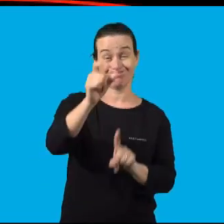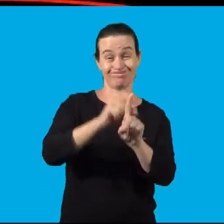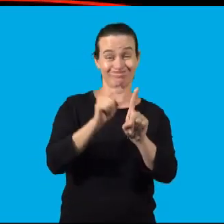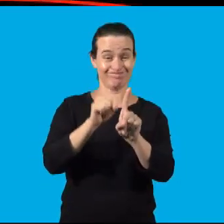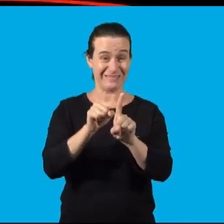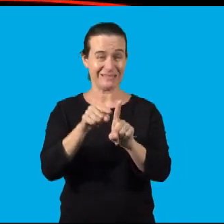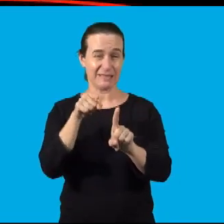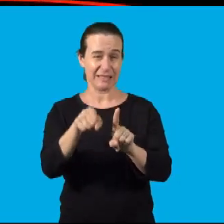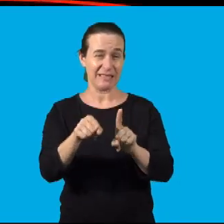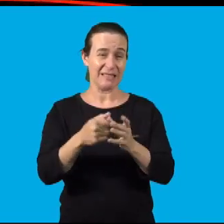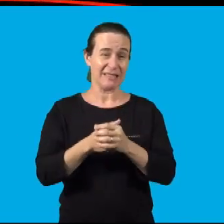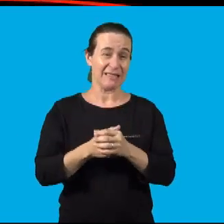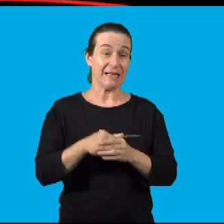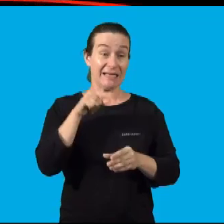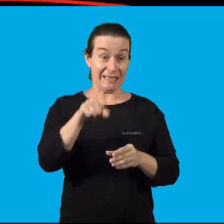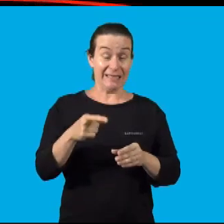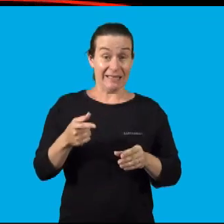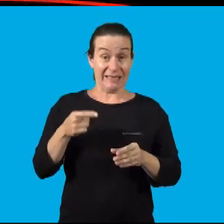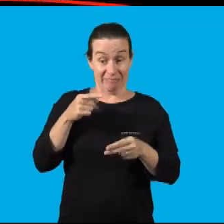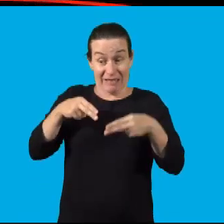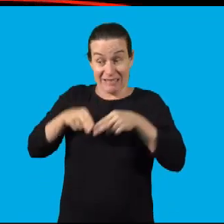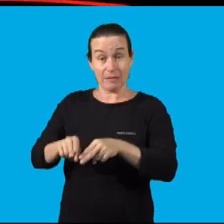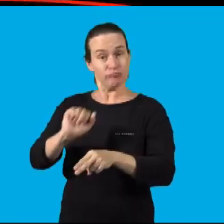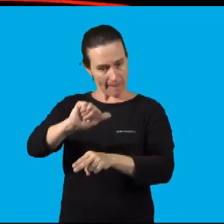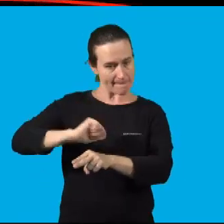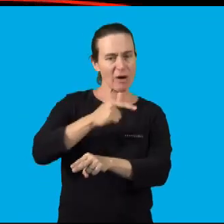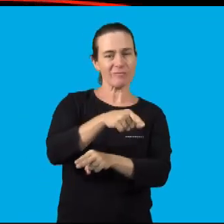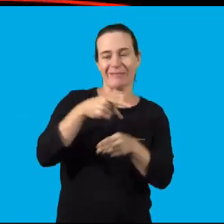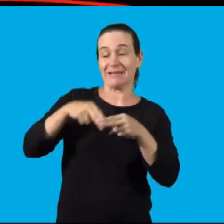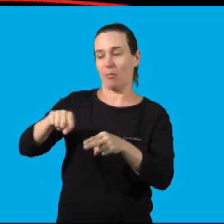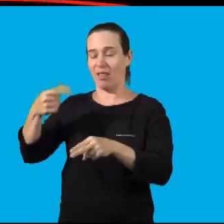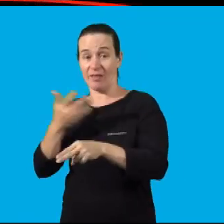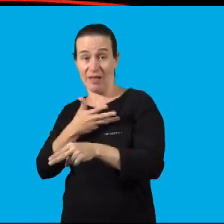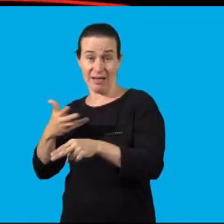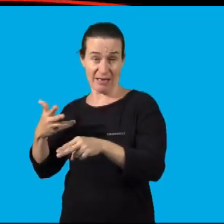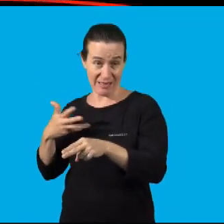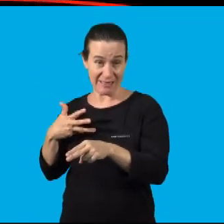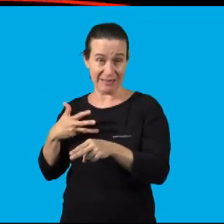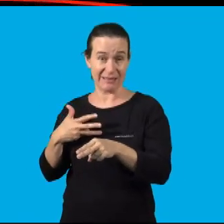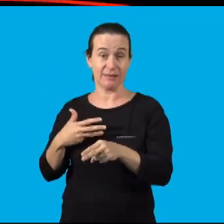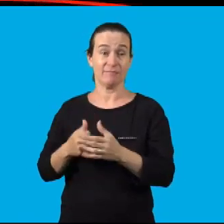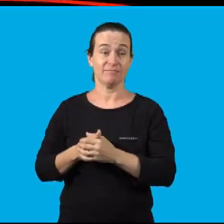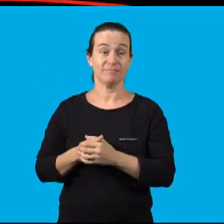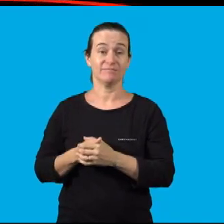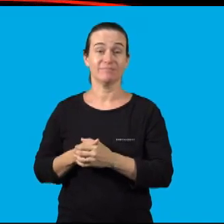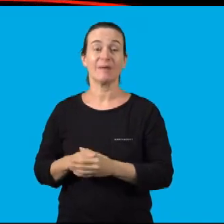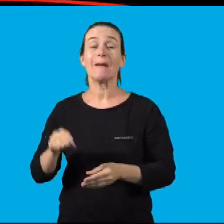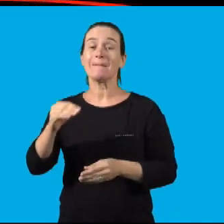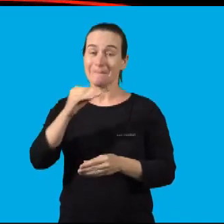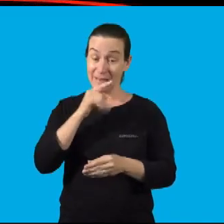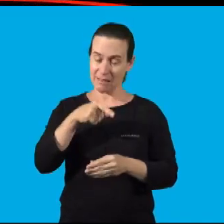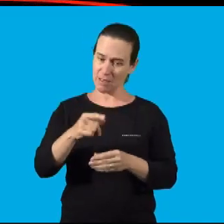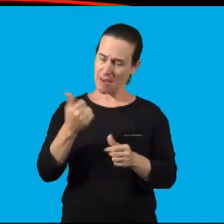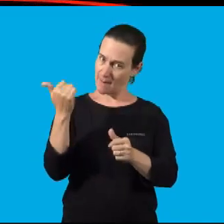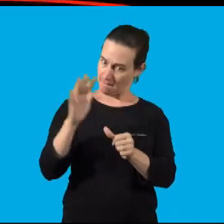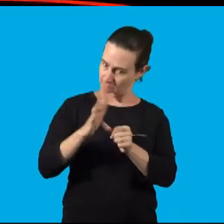Proctor's flaw in judgment, leading to his participation in an extramarital affair, and his influence